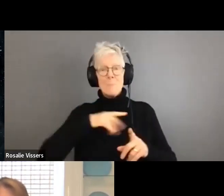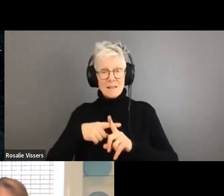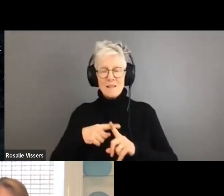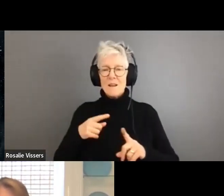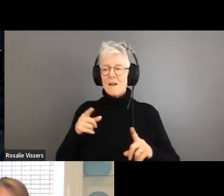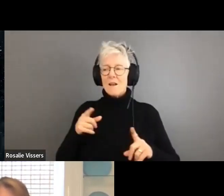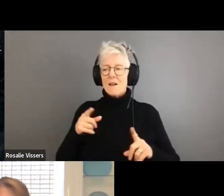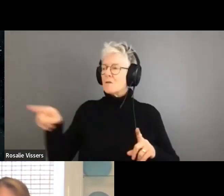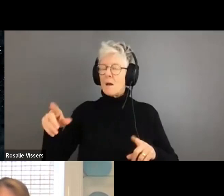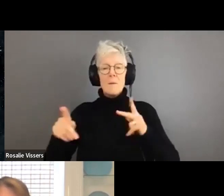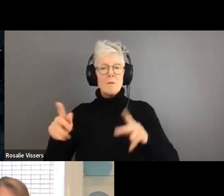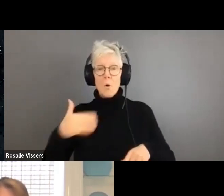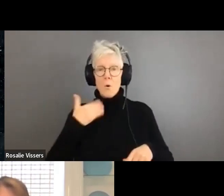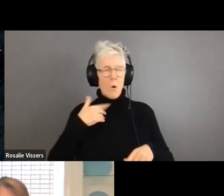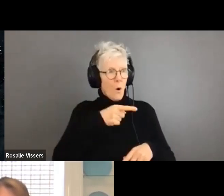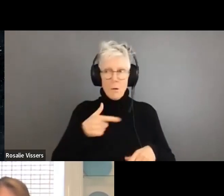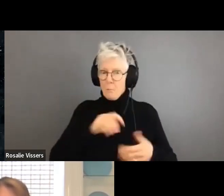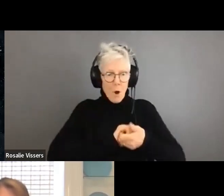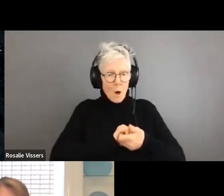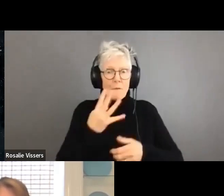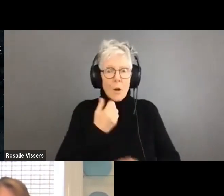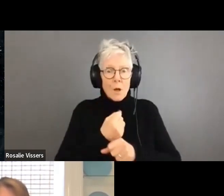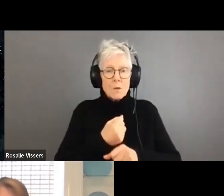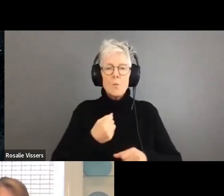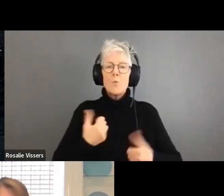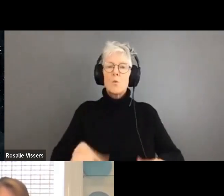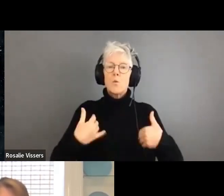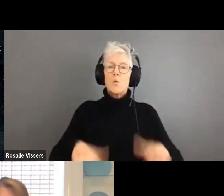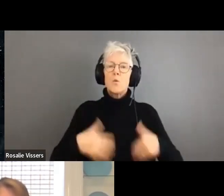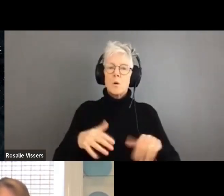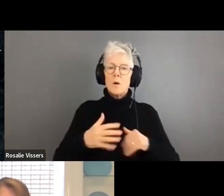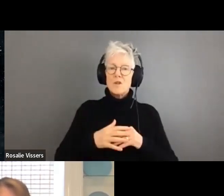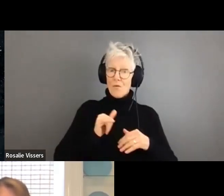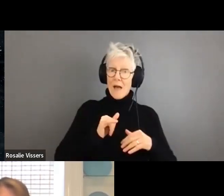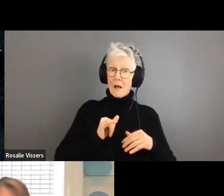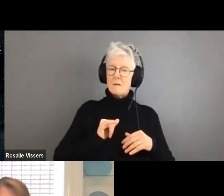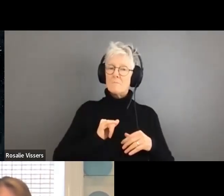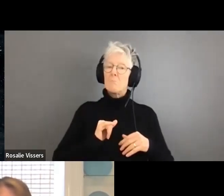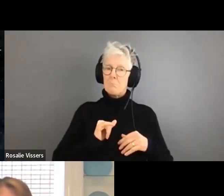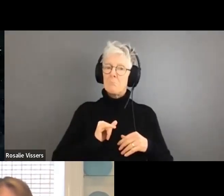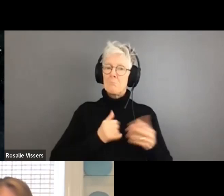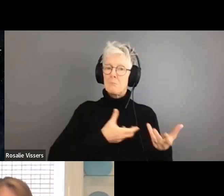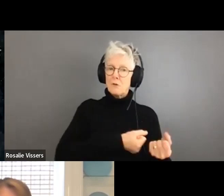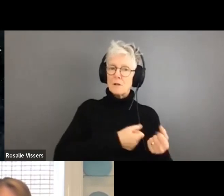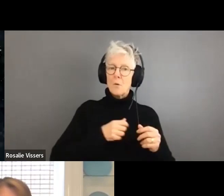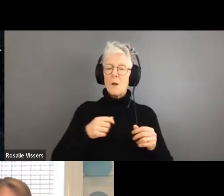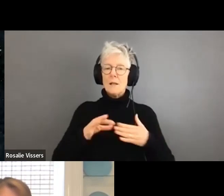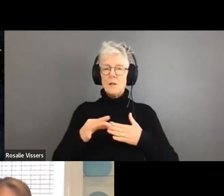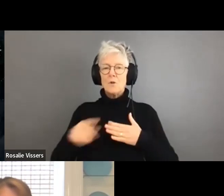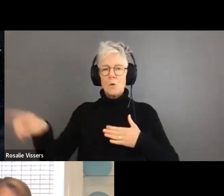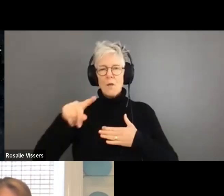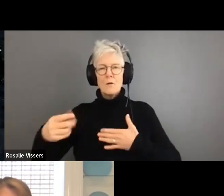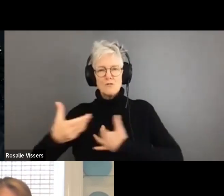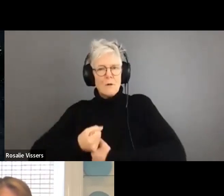what you're doing, or you're pretty serious. So credibility leads to profitability. I like that. And again, Judy,